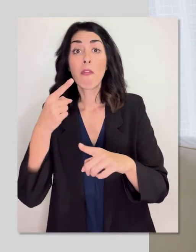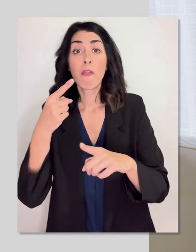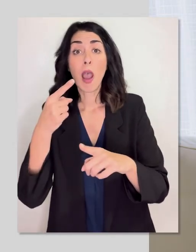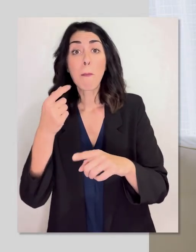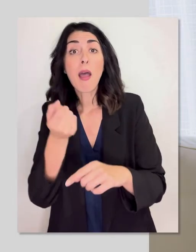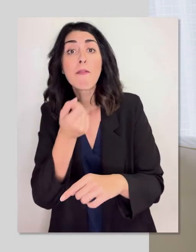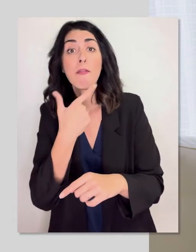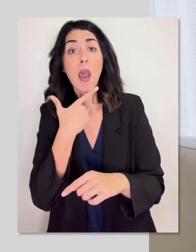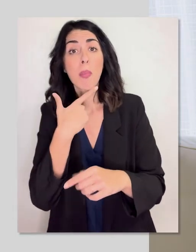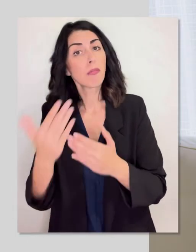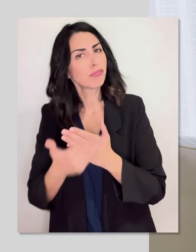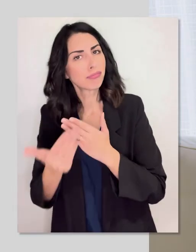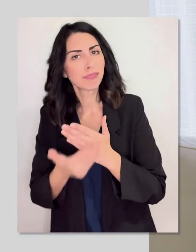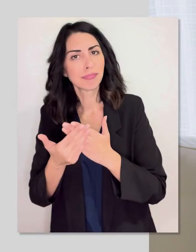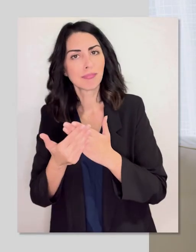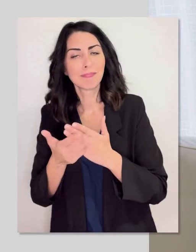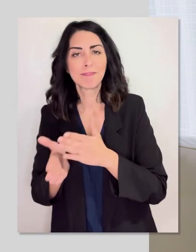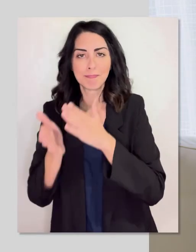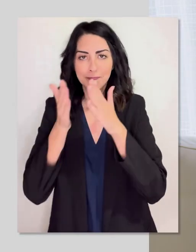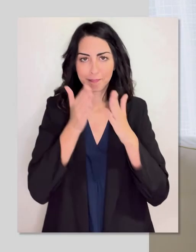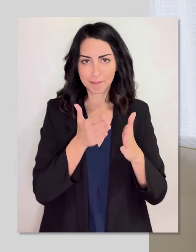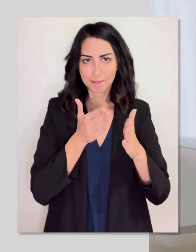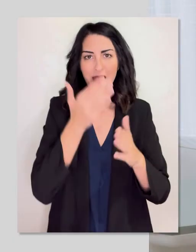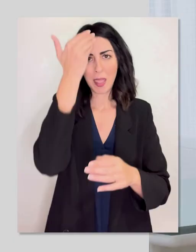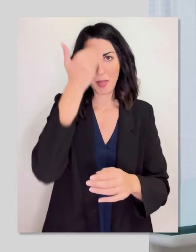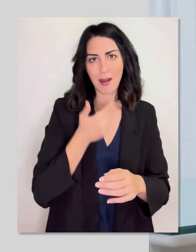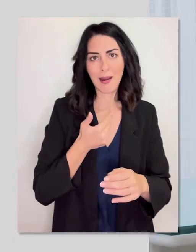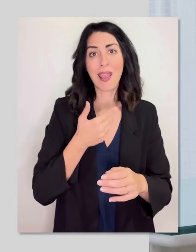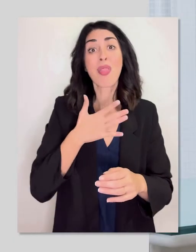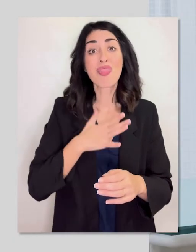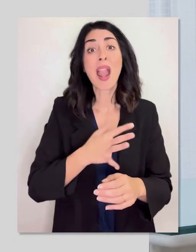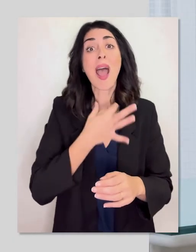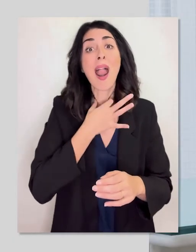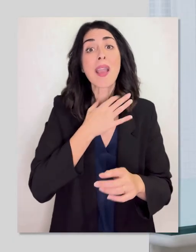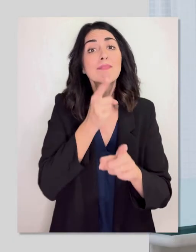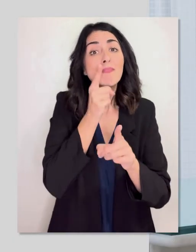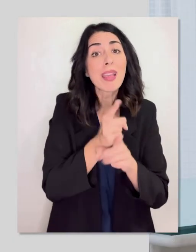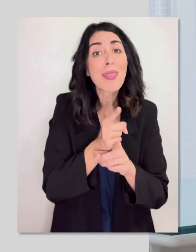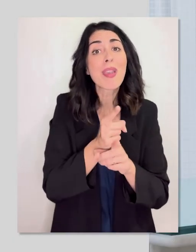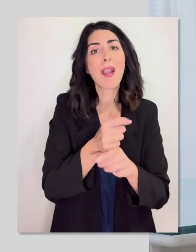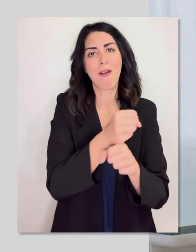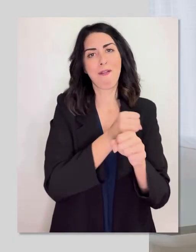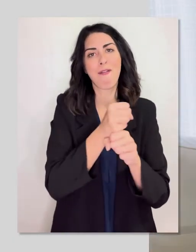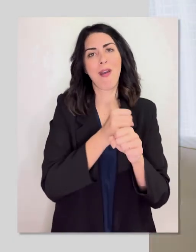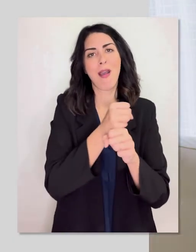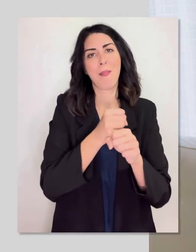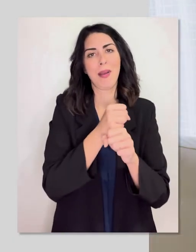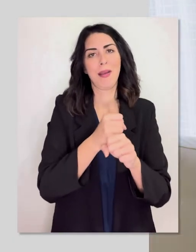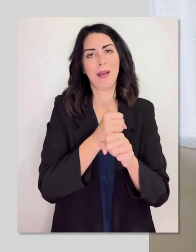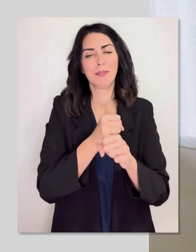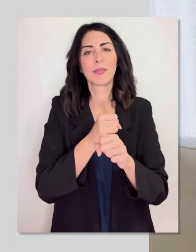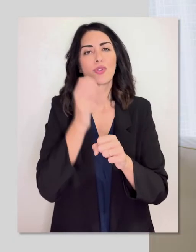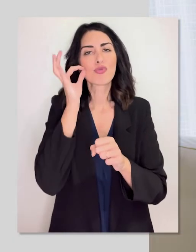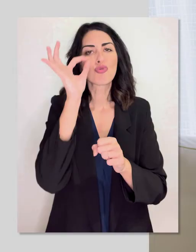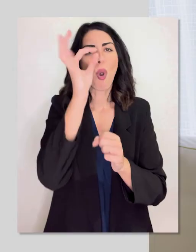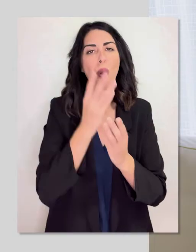medication to make it better. So that's tension type headache. And migraine occurs in about